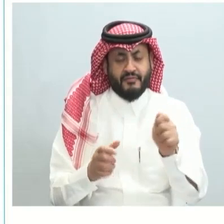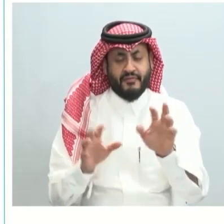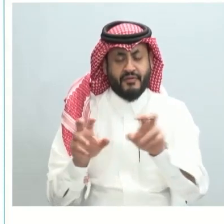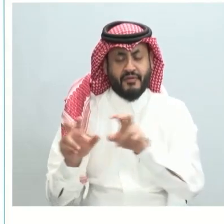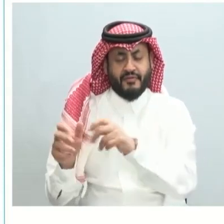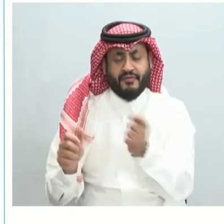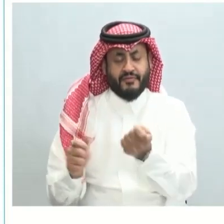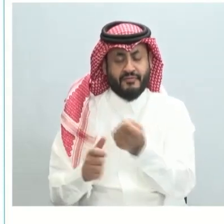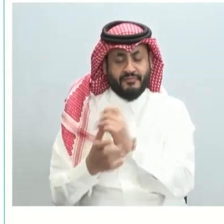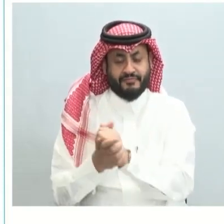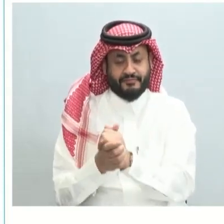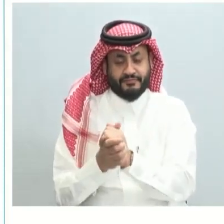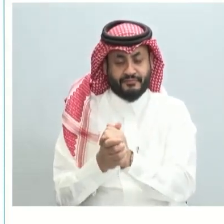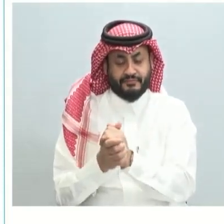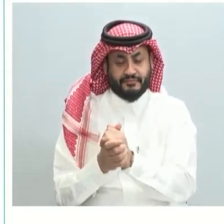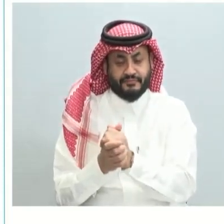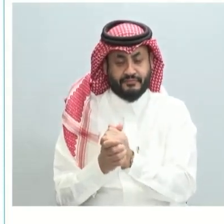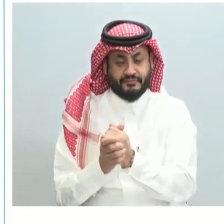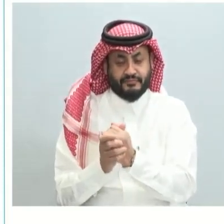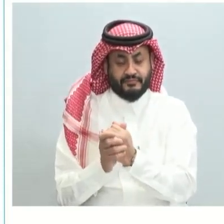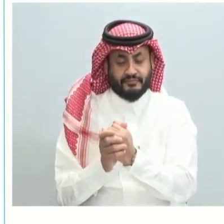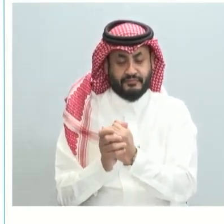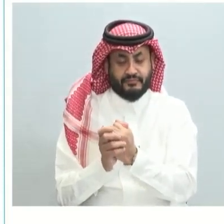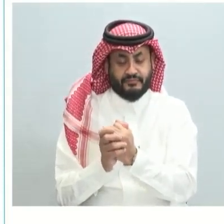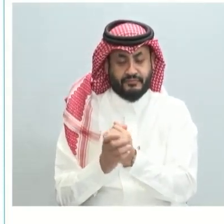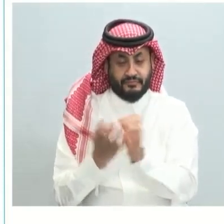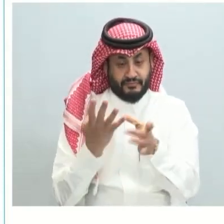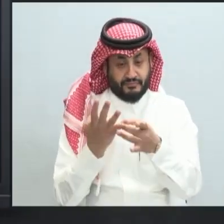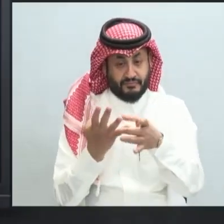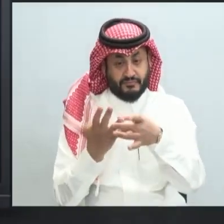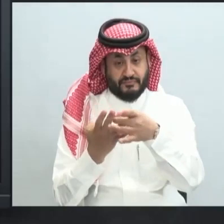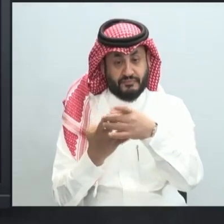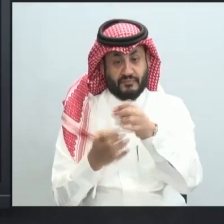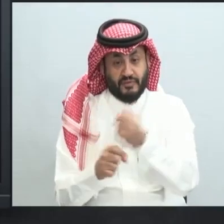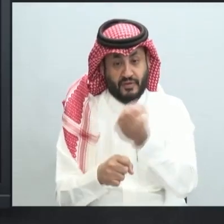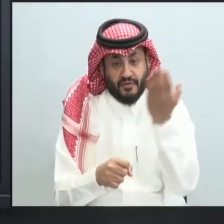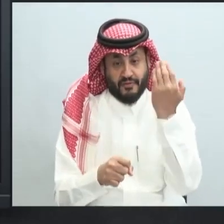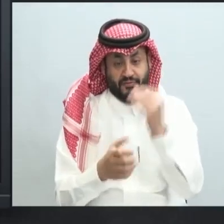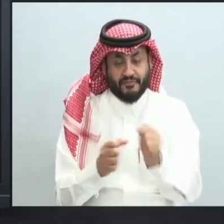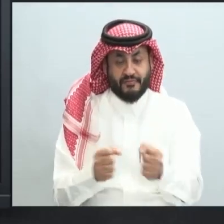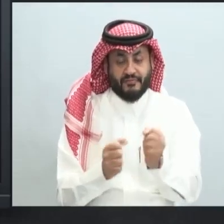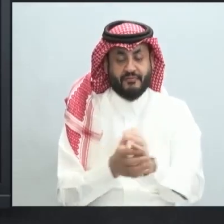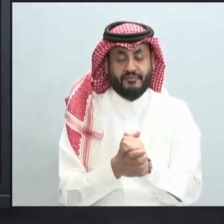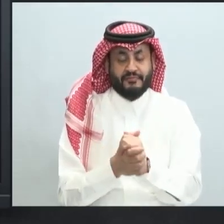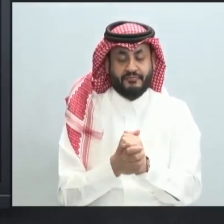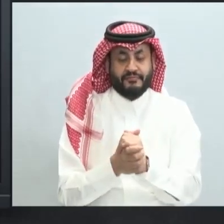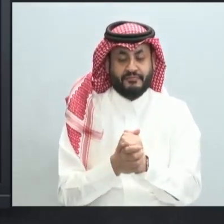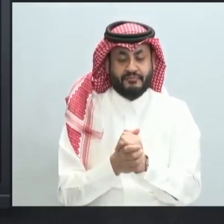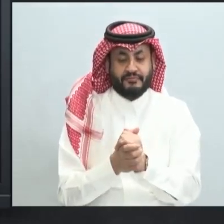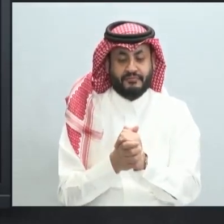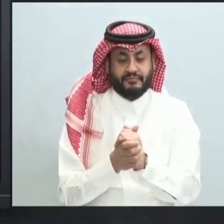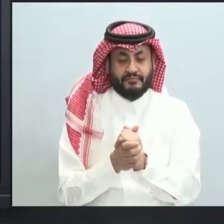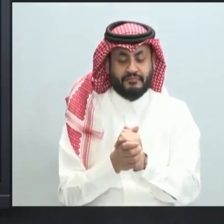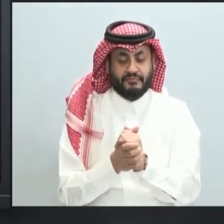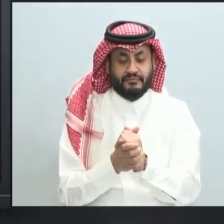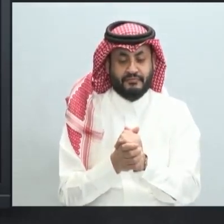to write down these letters. So four things that we did in the last exercise. So before we